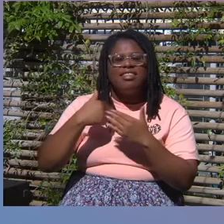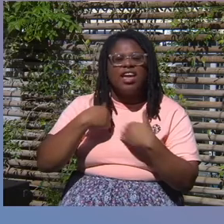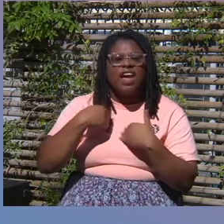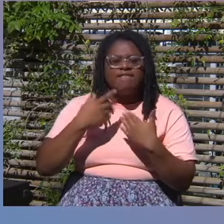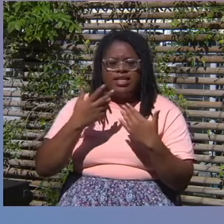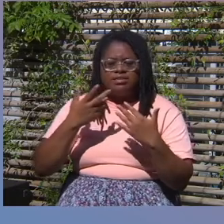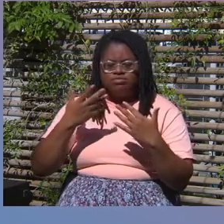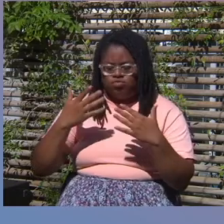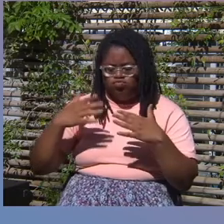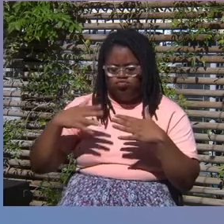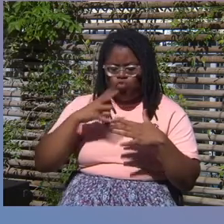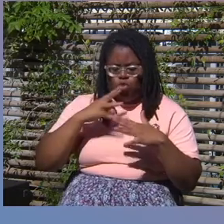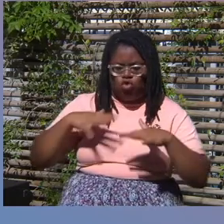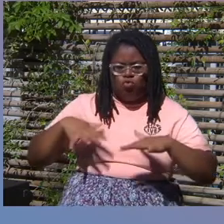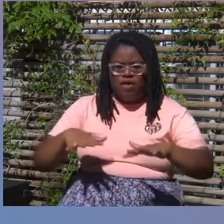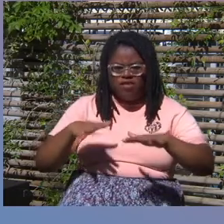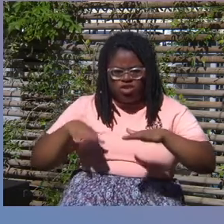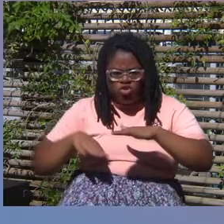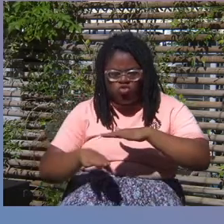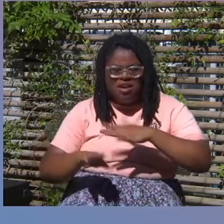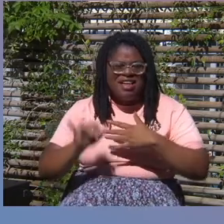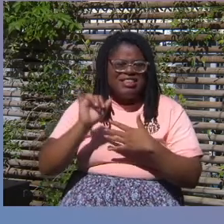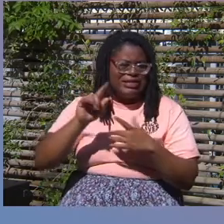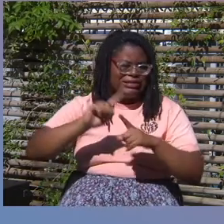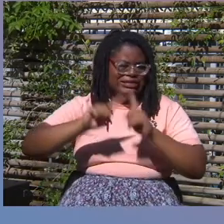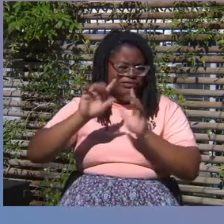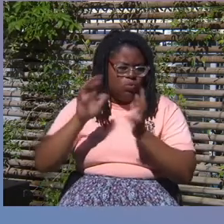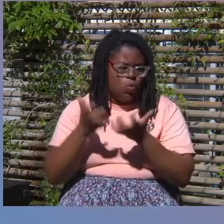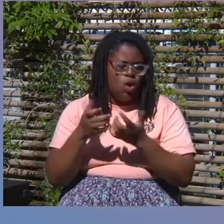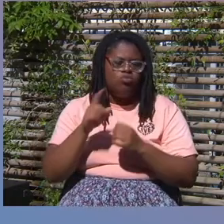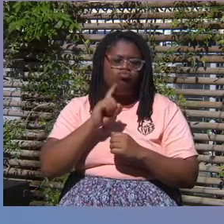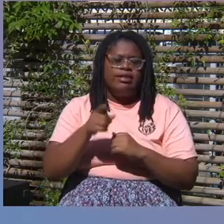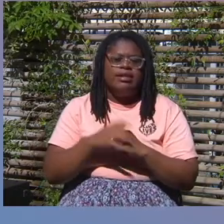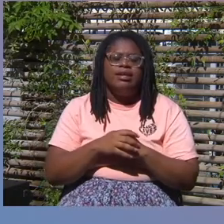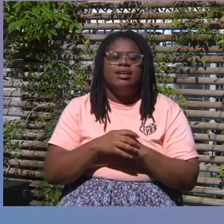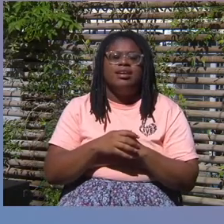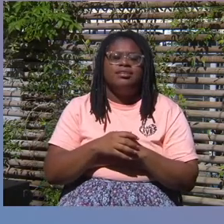underground rivers that are really like a whole nother world.